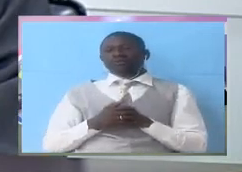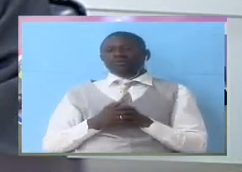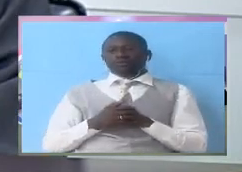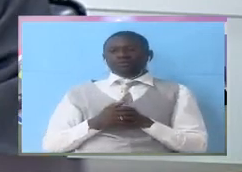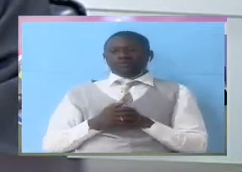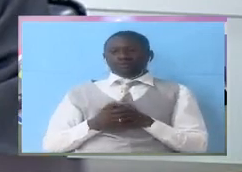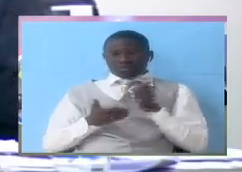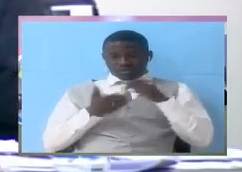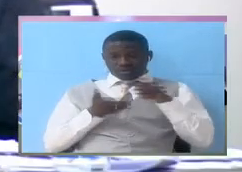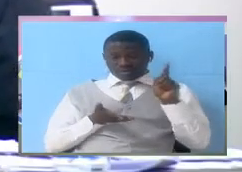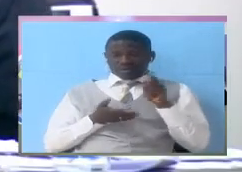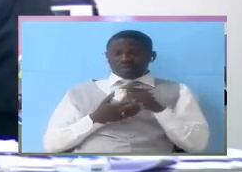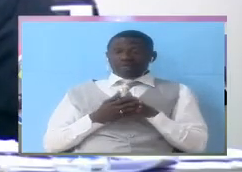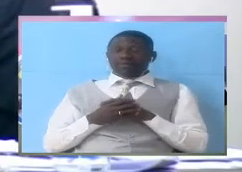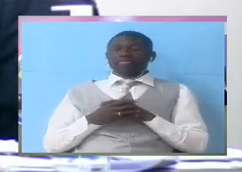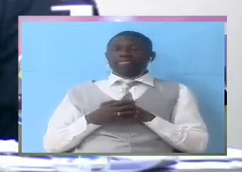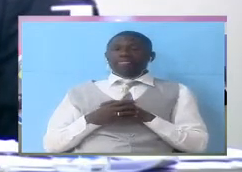Correct.